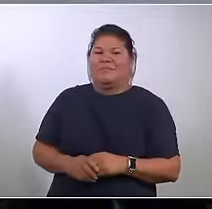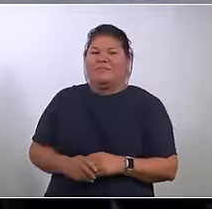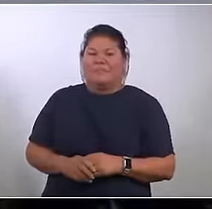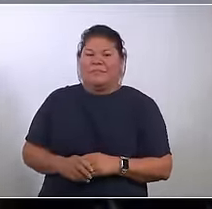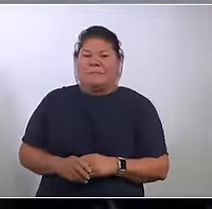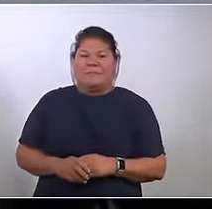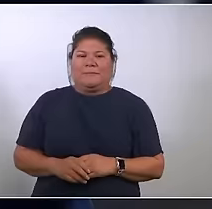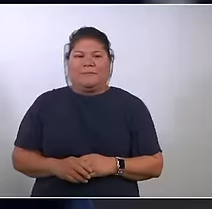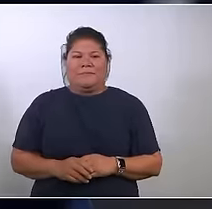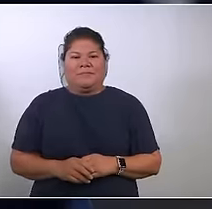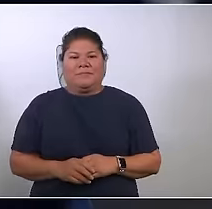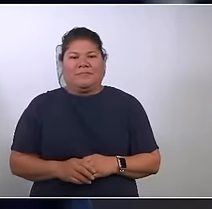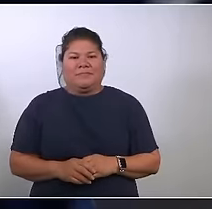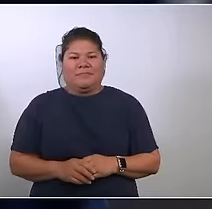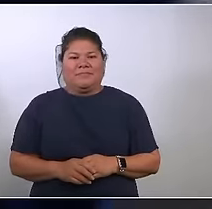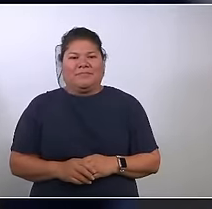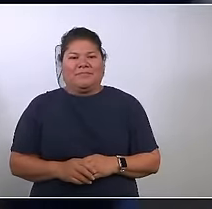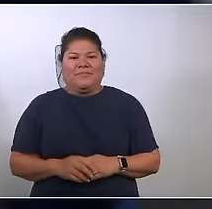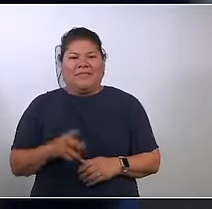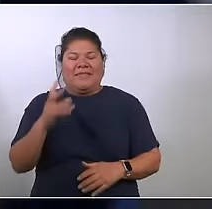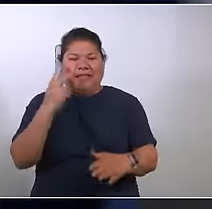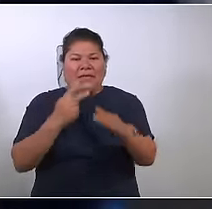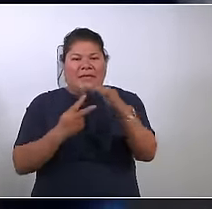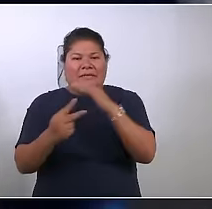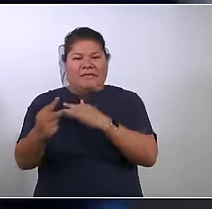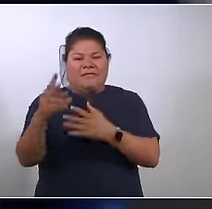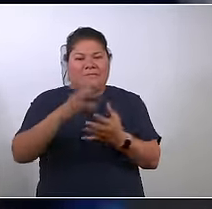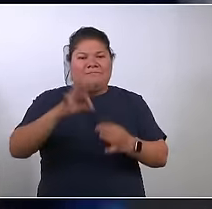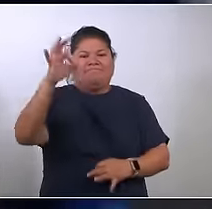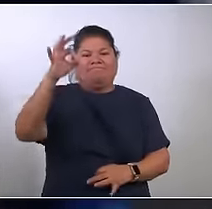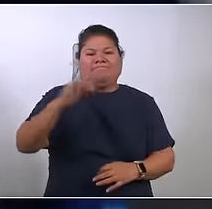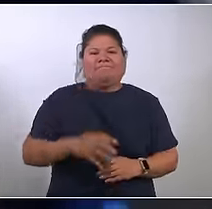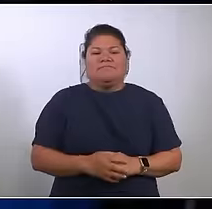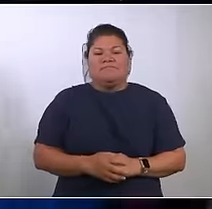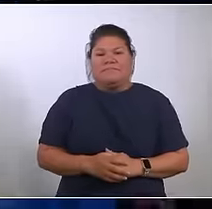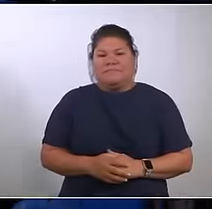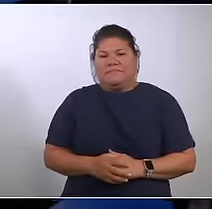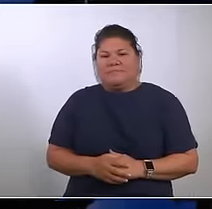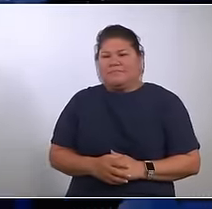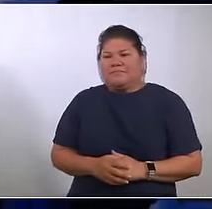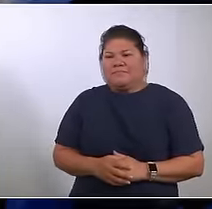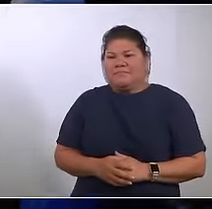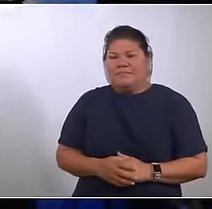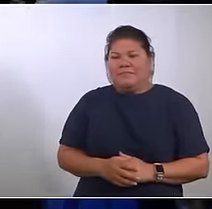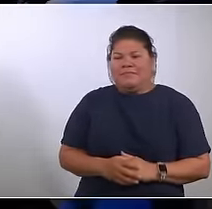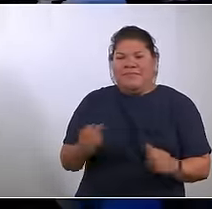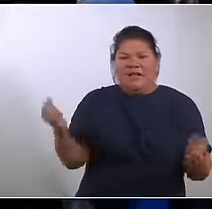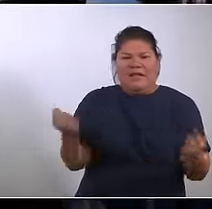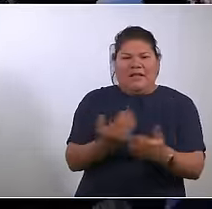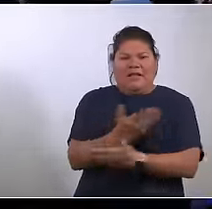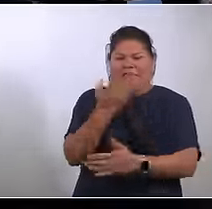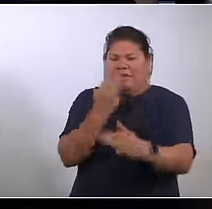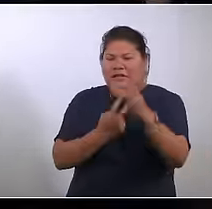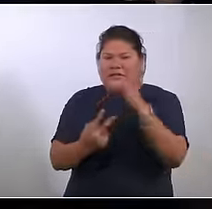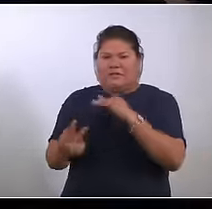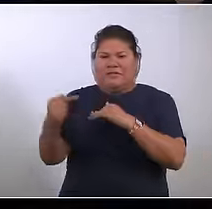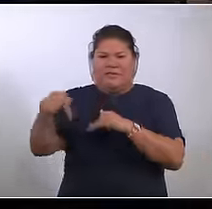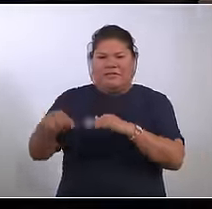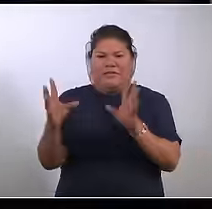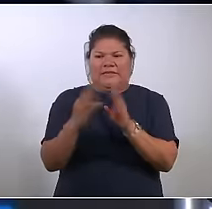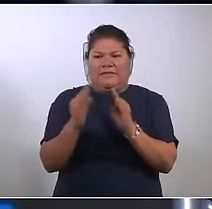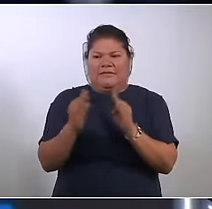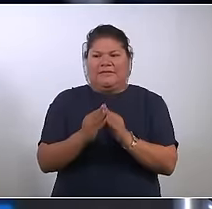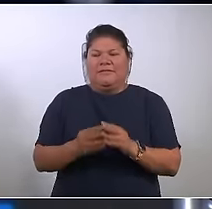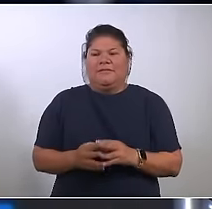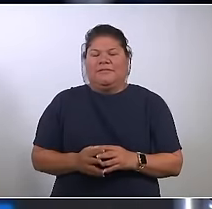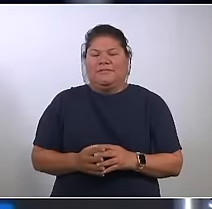que lo trajo a esta convención. It was a prophetic spirit. Fue un espíritu profético. Everything is prophetic about this